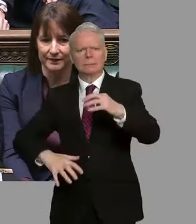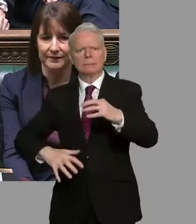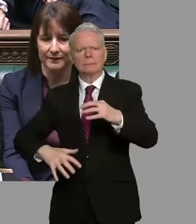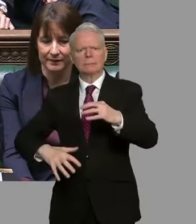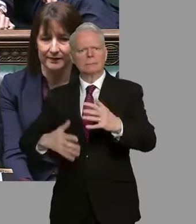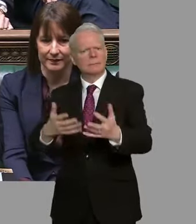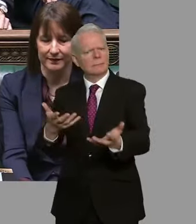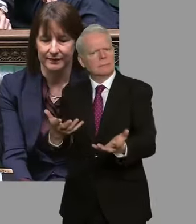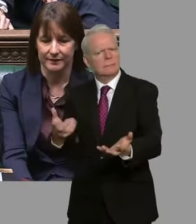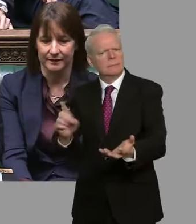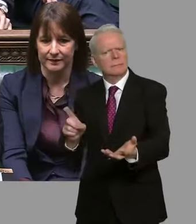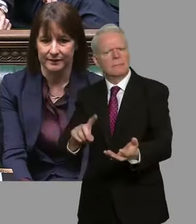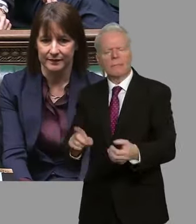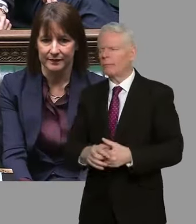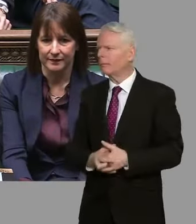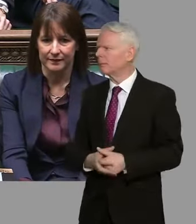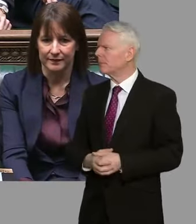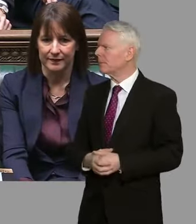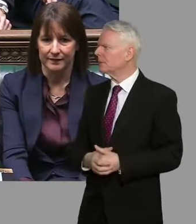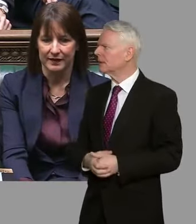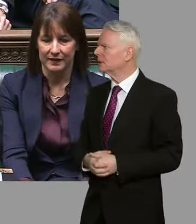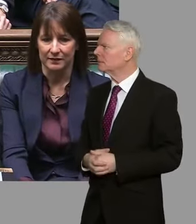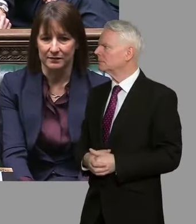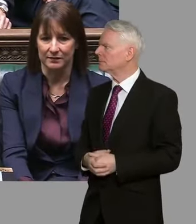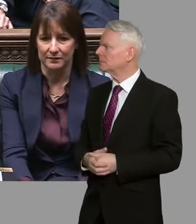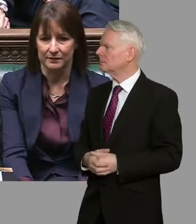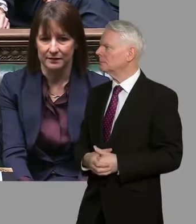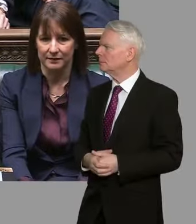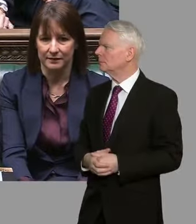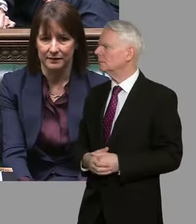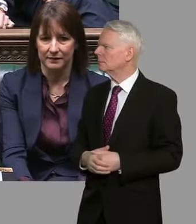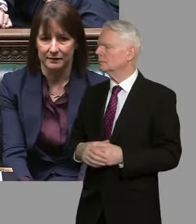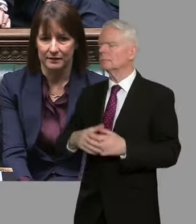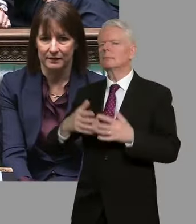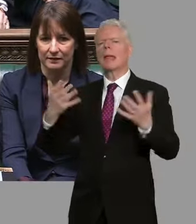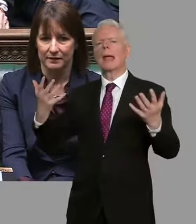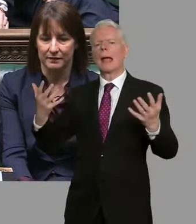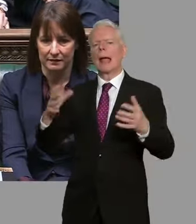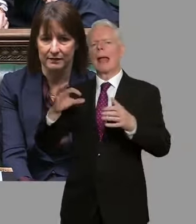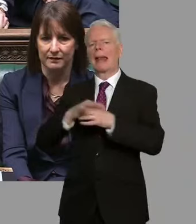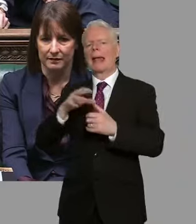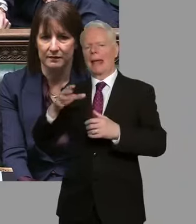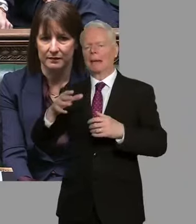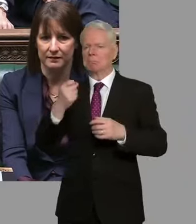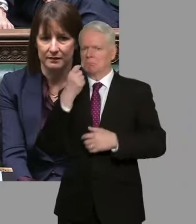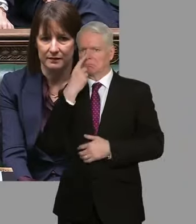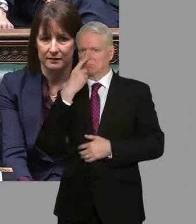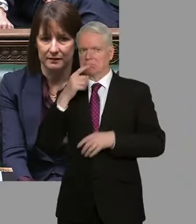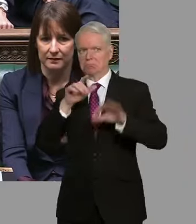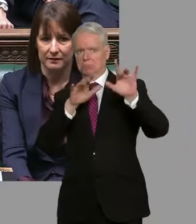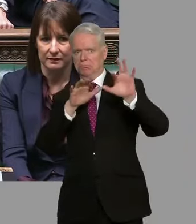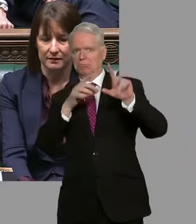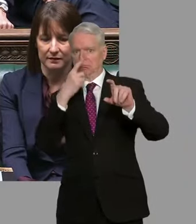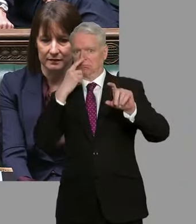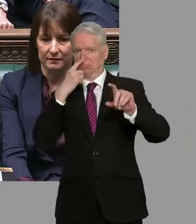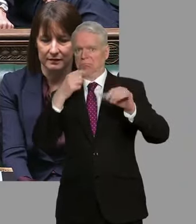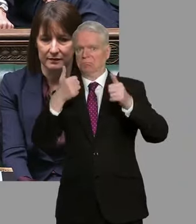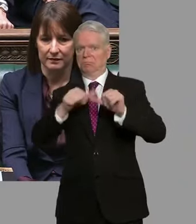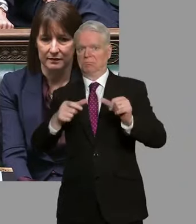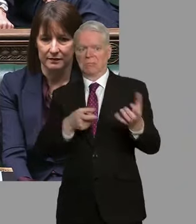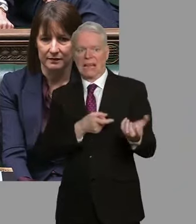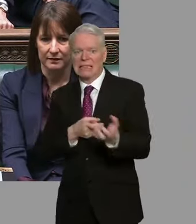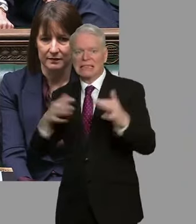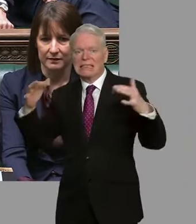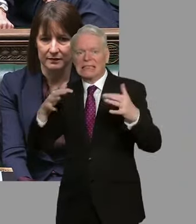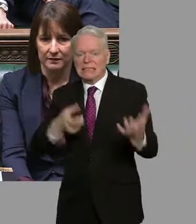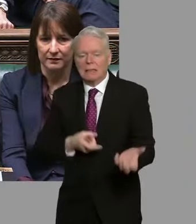to an agreement and have the hostages released. We all understand the absolute torture that their families are going